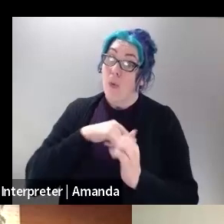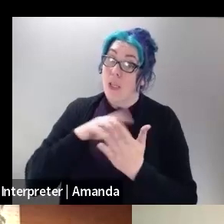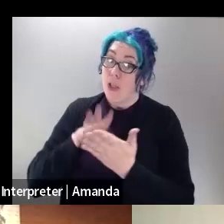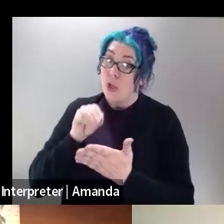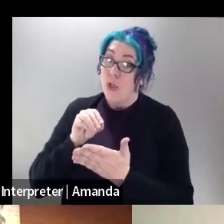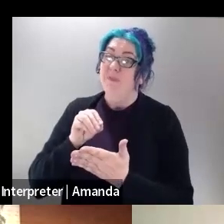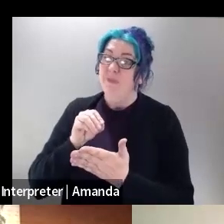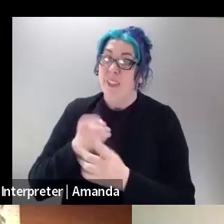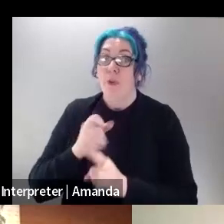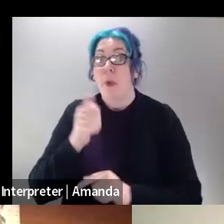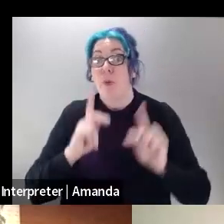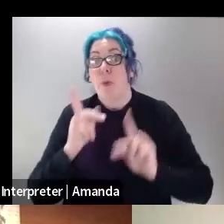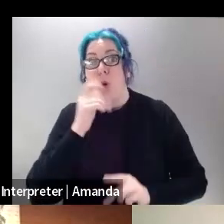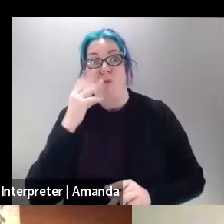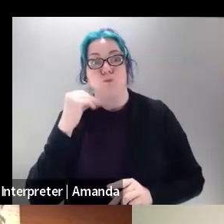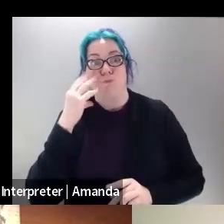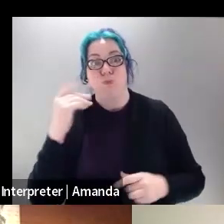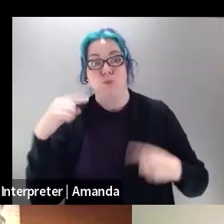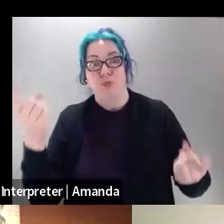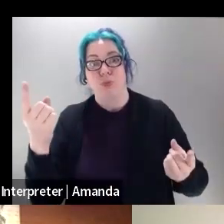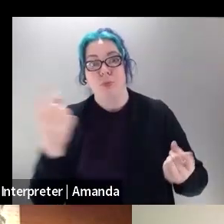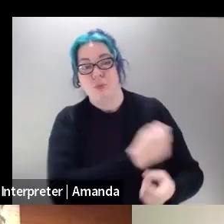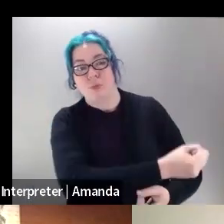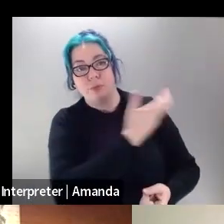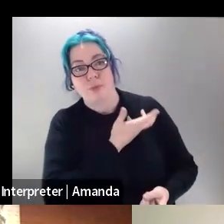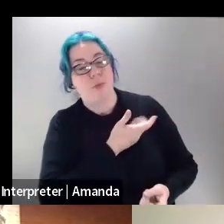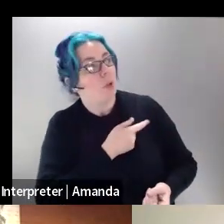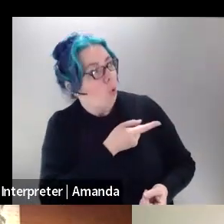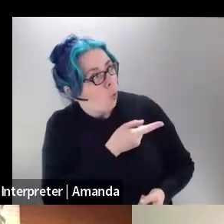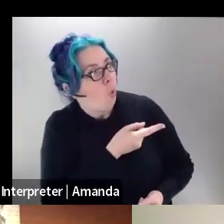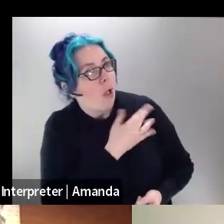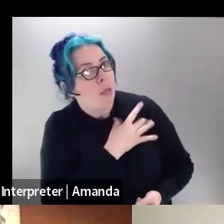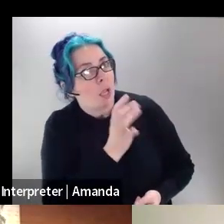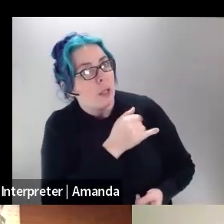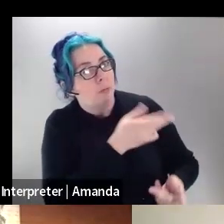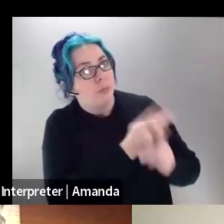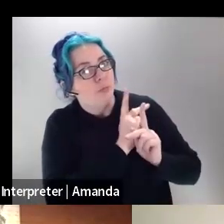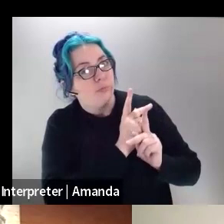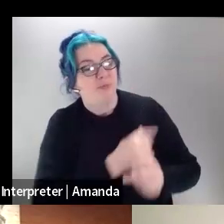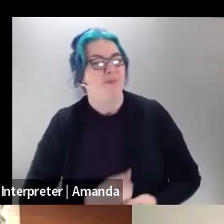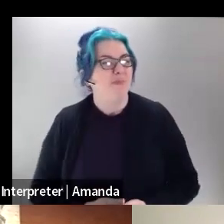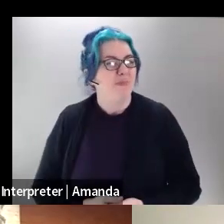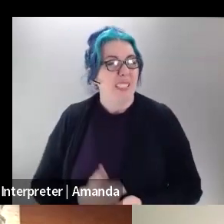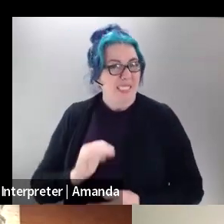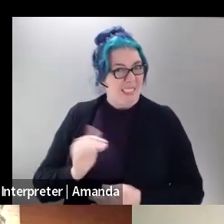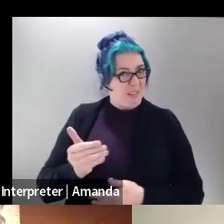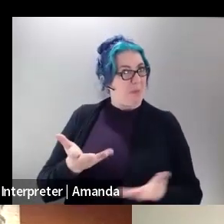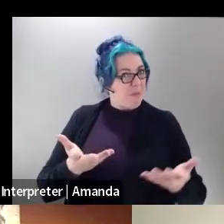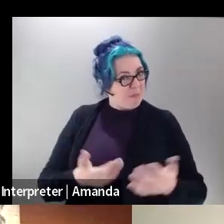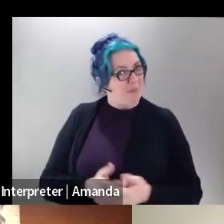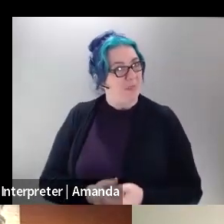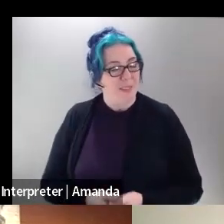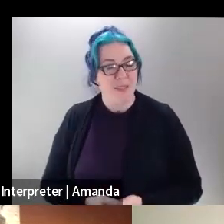make it my own. That's the gold of theater, I would say. Daryl, talk to